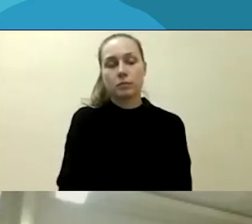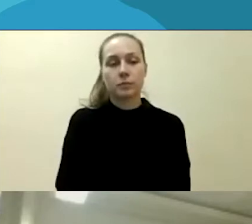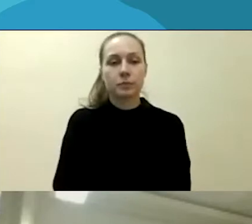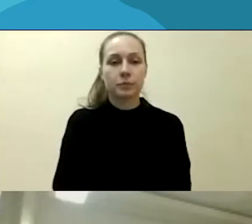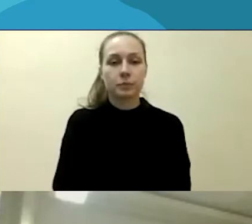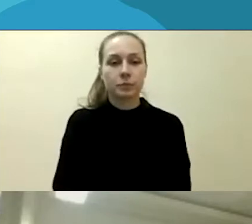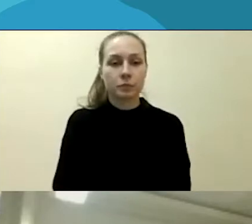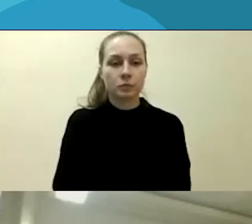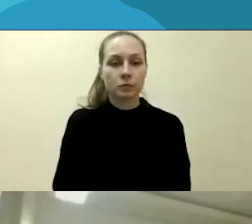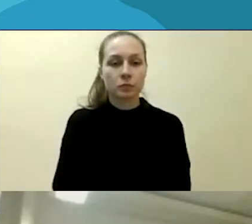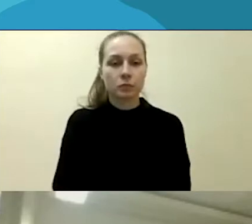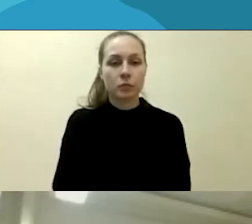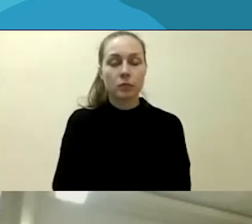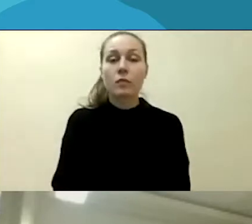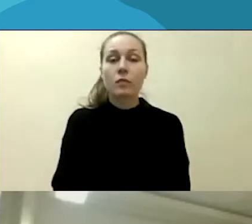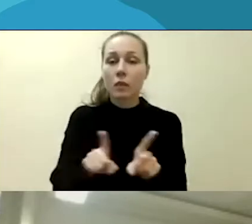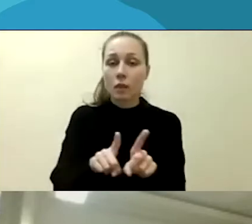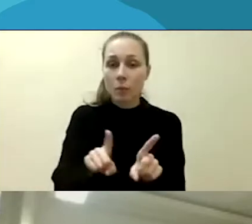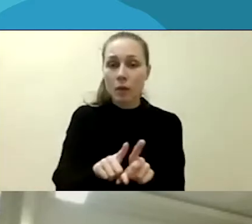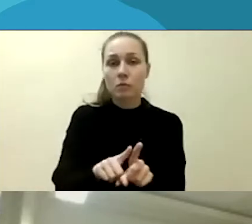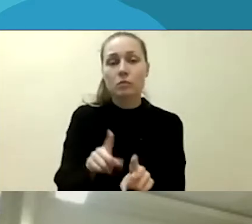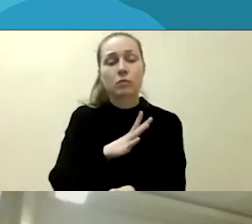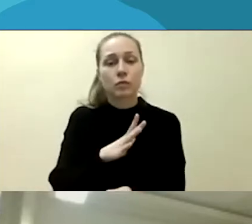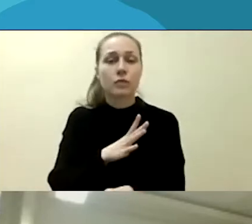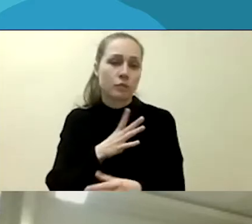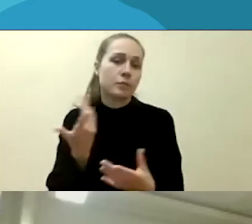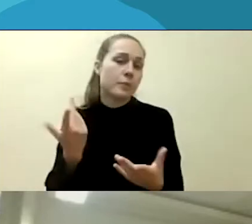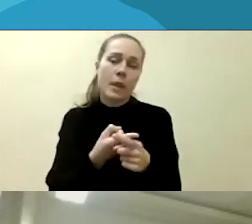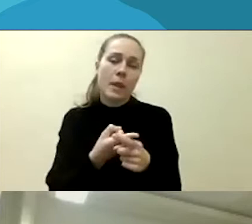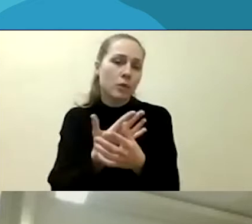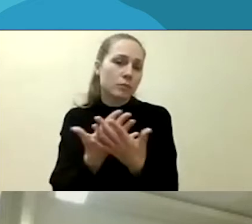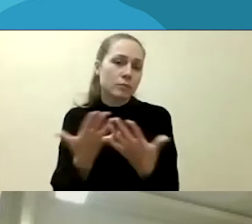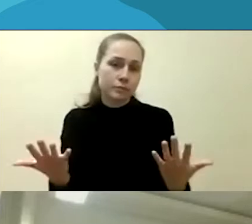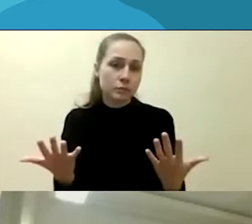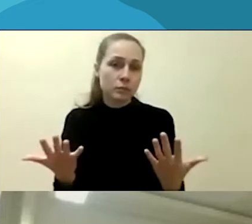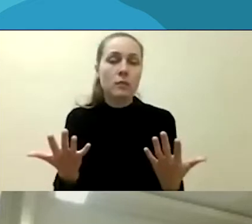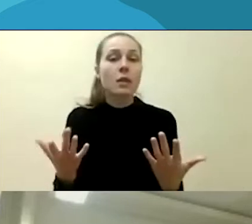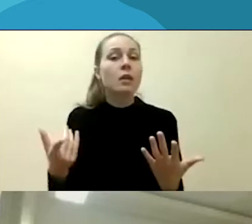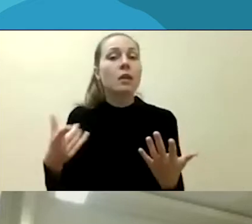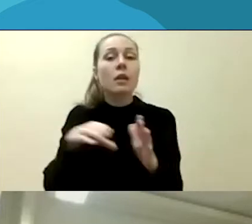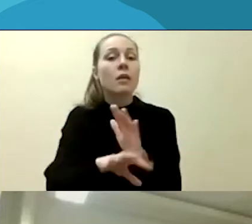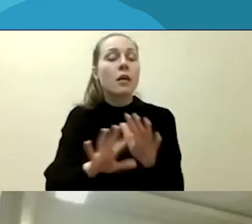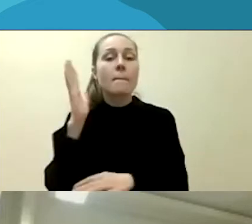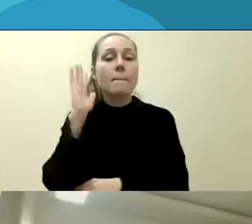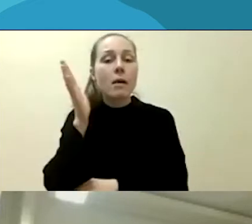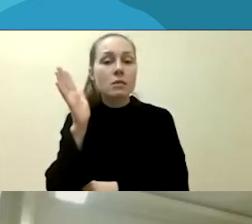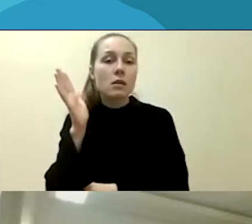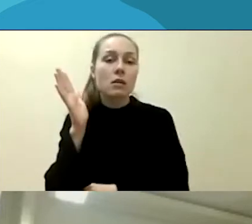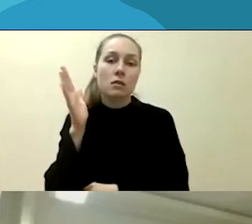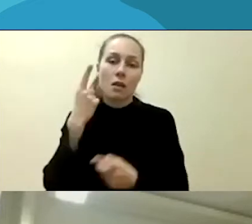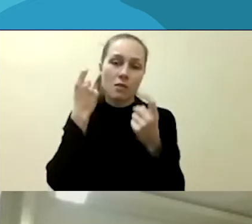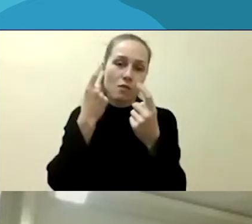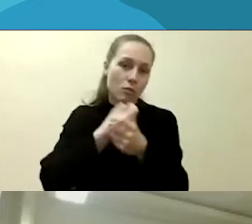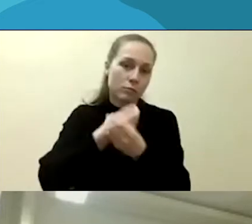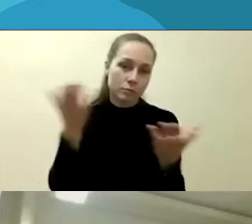And here we can say 2018, we have this crime prevention council